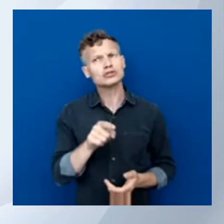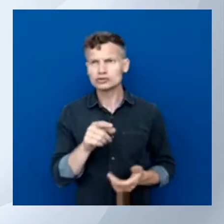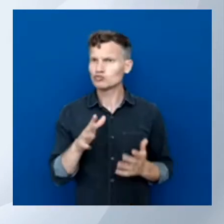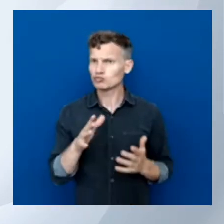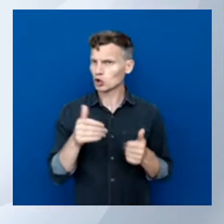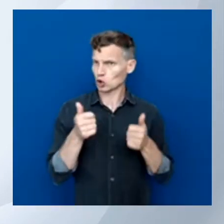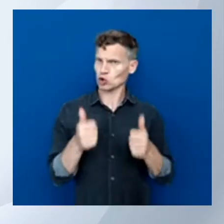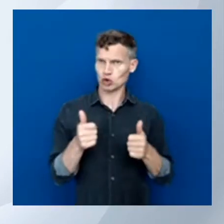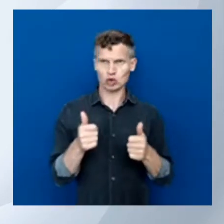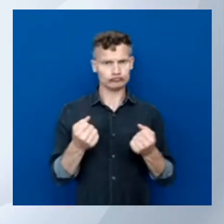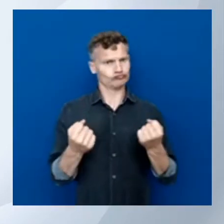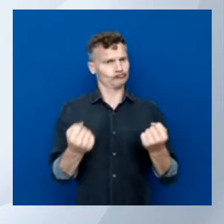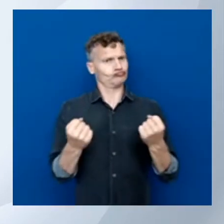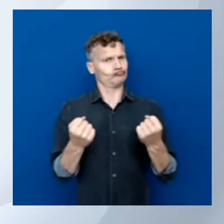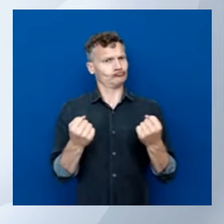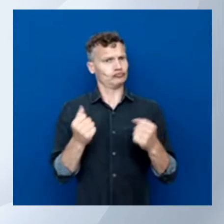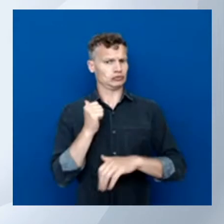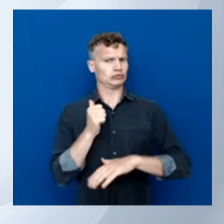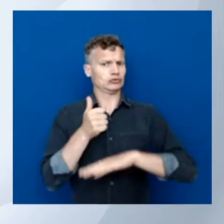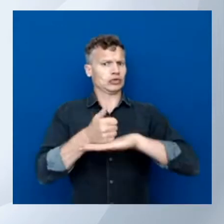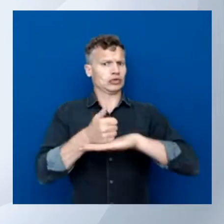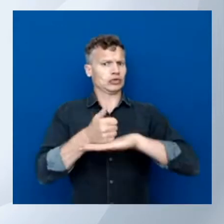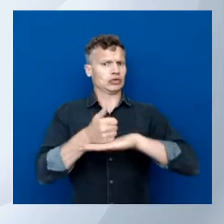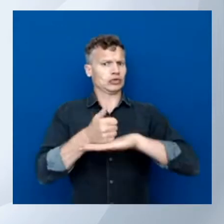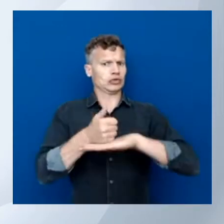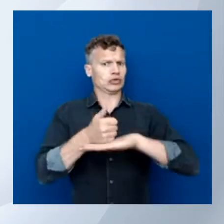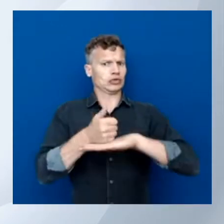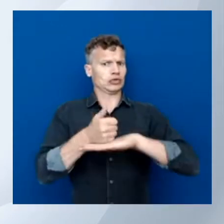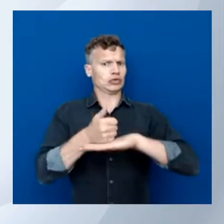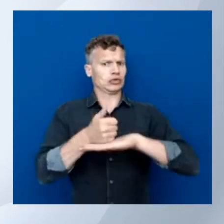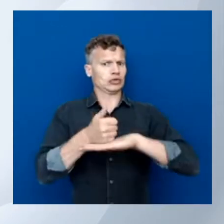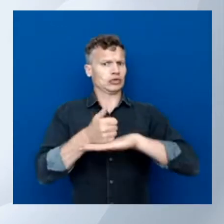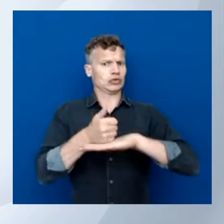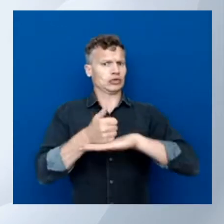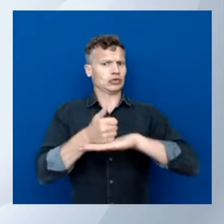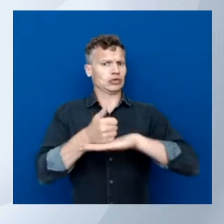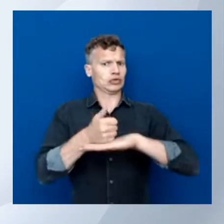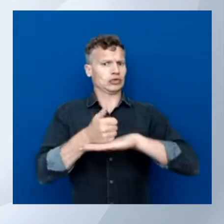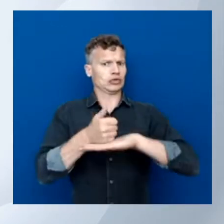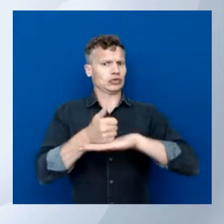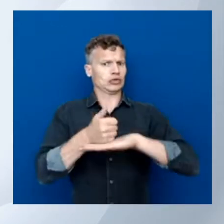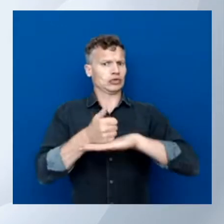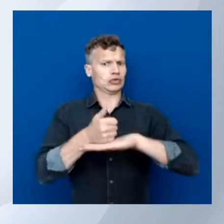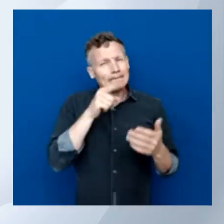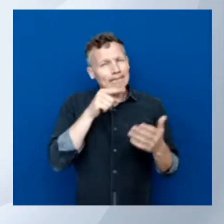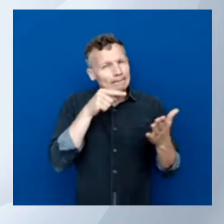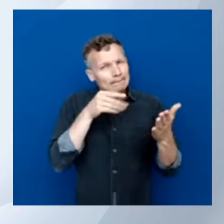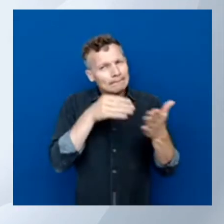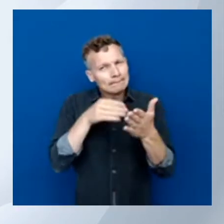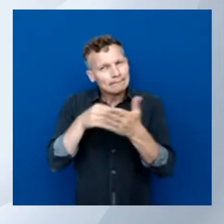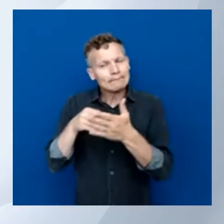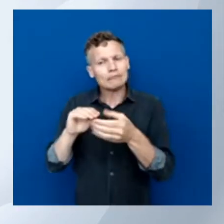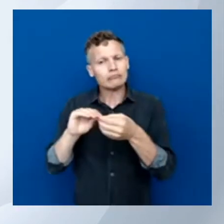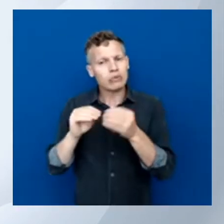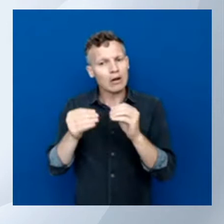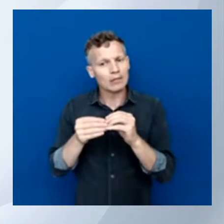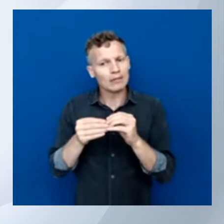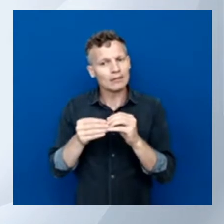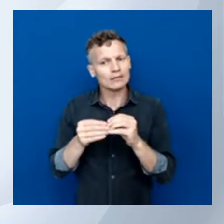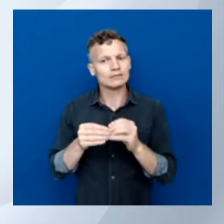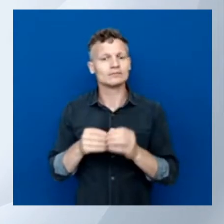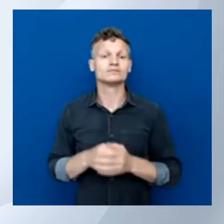some challenges. So when you're doing a deployment and you do take a server out of your cluster, you're reducing